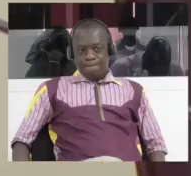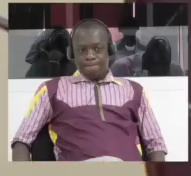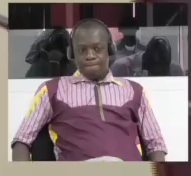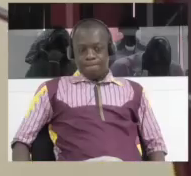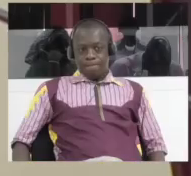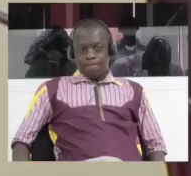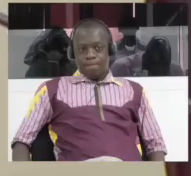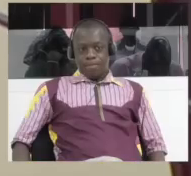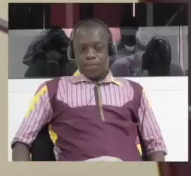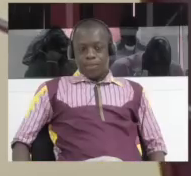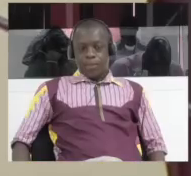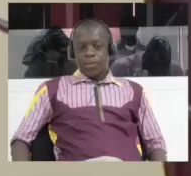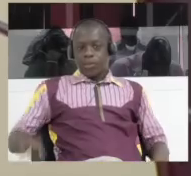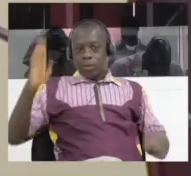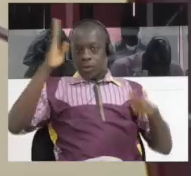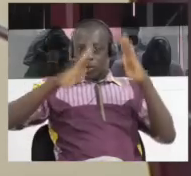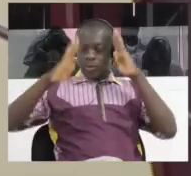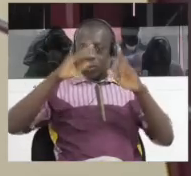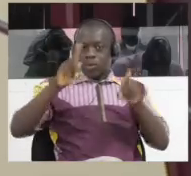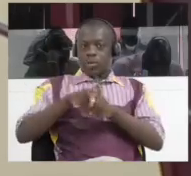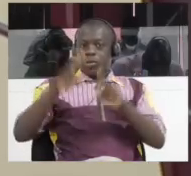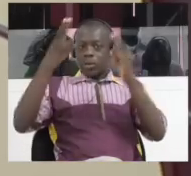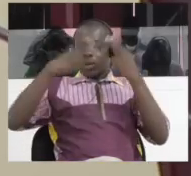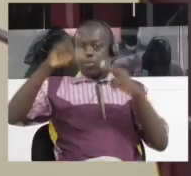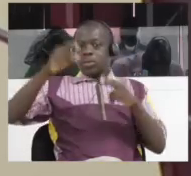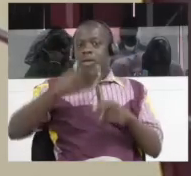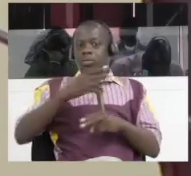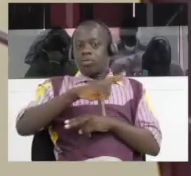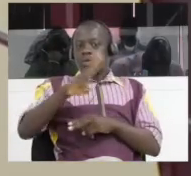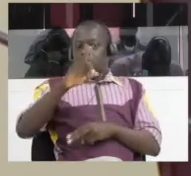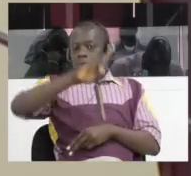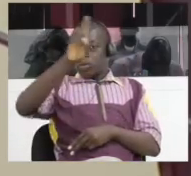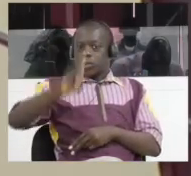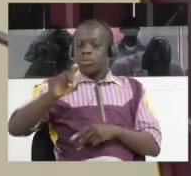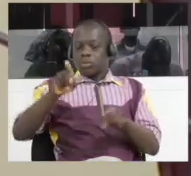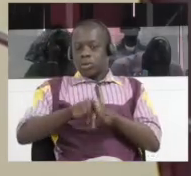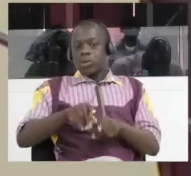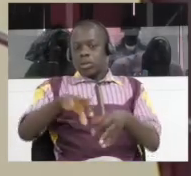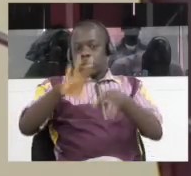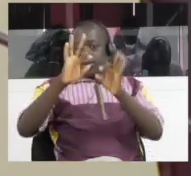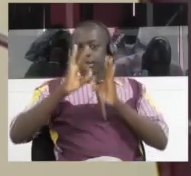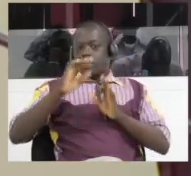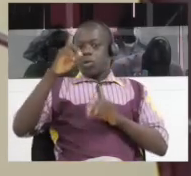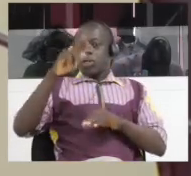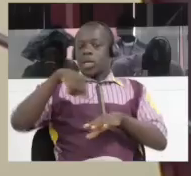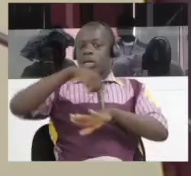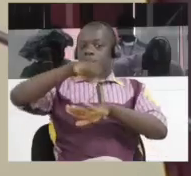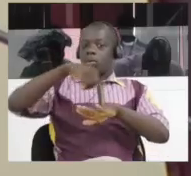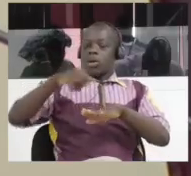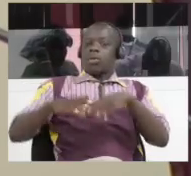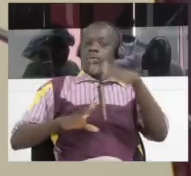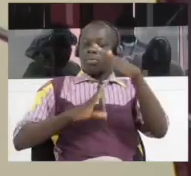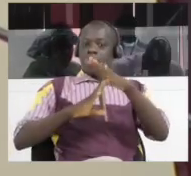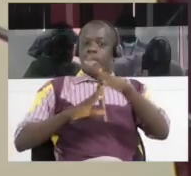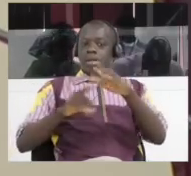Thank you very much. Council, if you don't have any further questions, we would take a 1 hour lunch break and resume